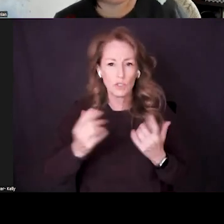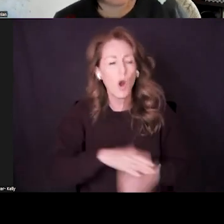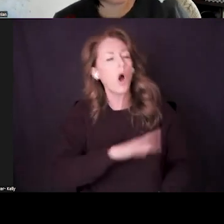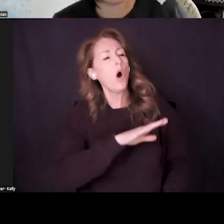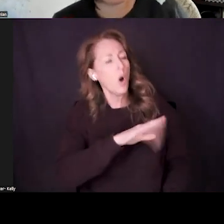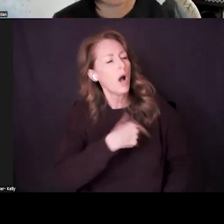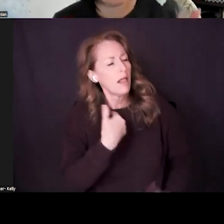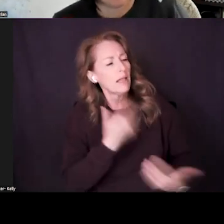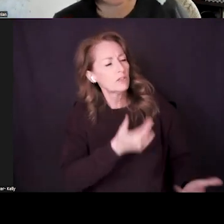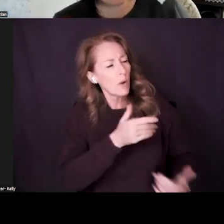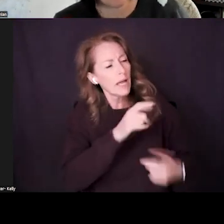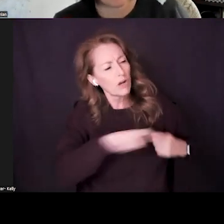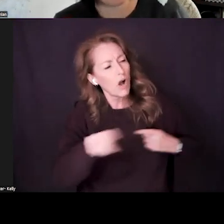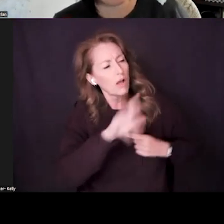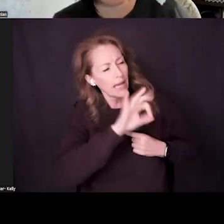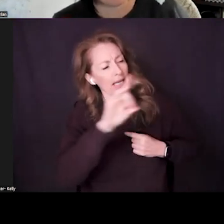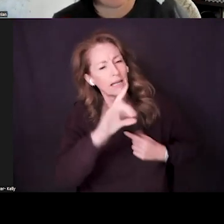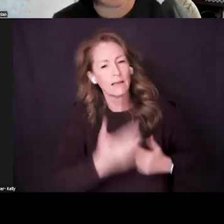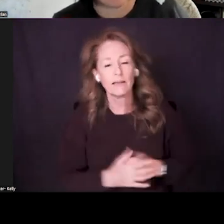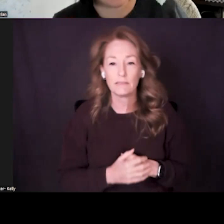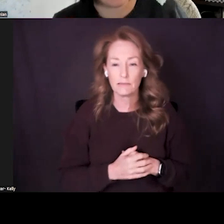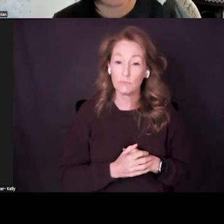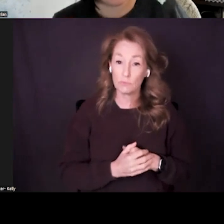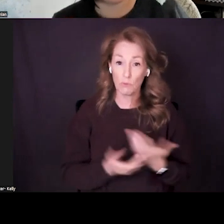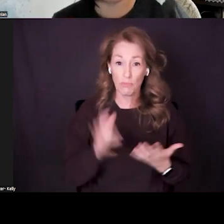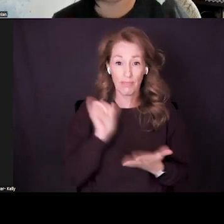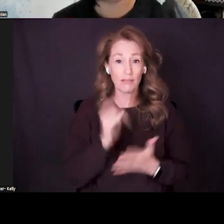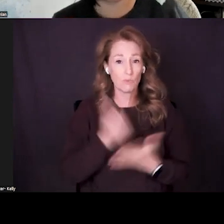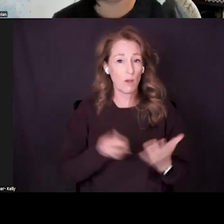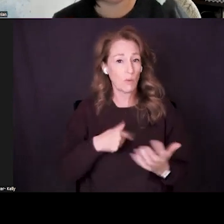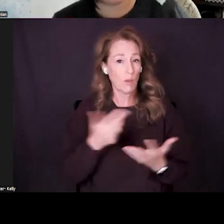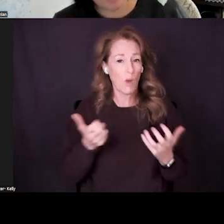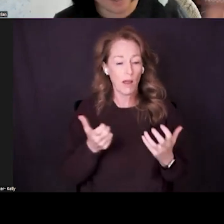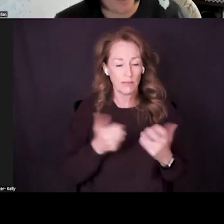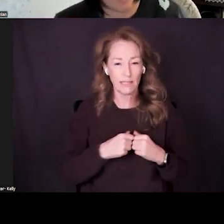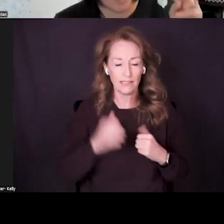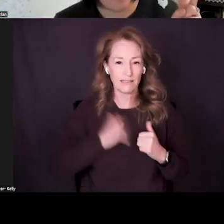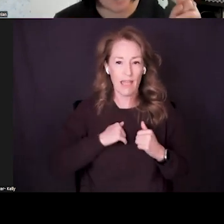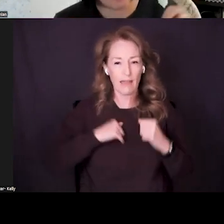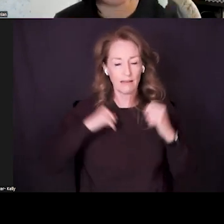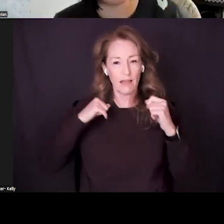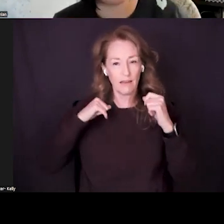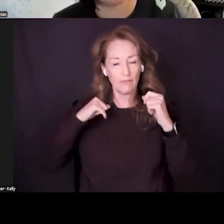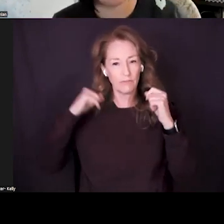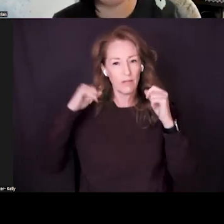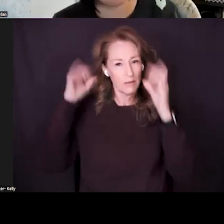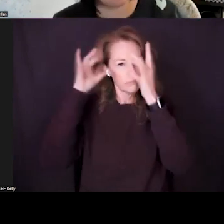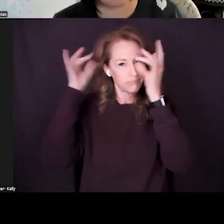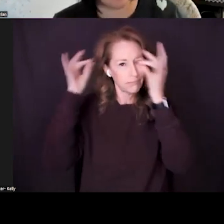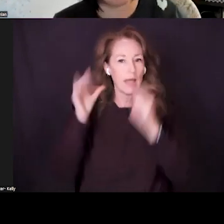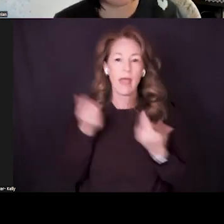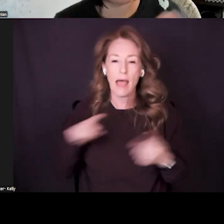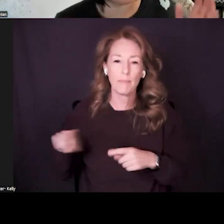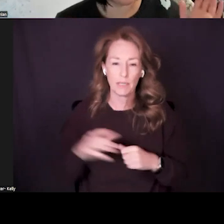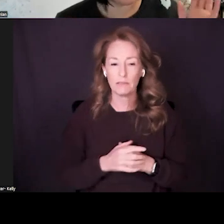988. It's the same thing. That's really what we want out there. And so we started to put the coming soon 988